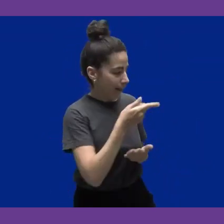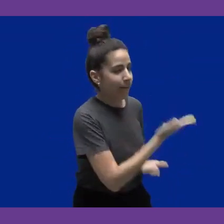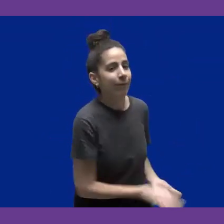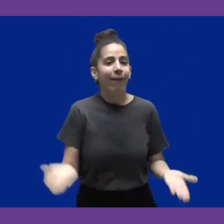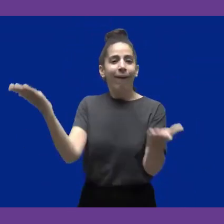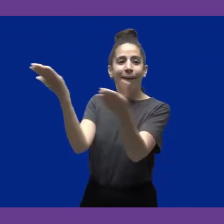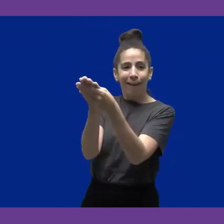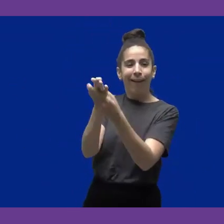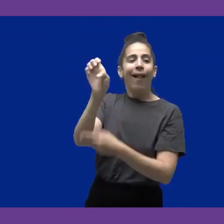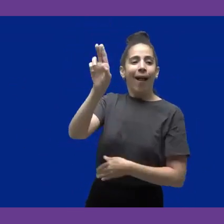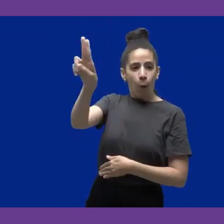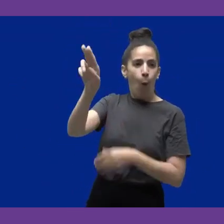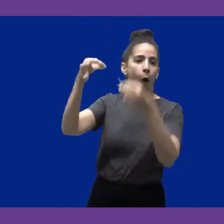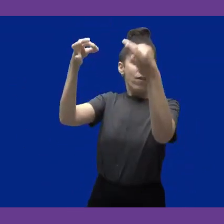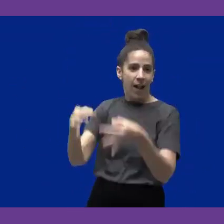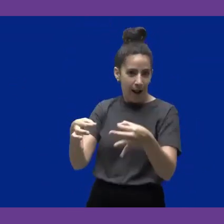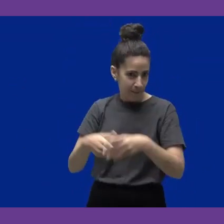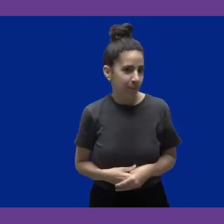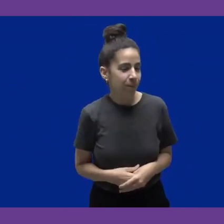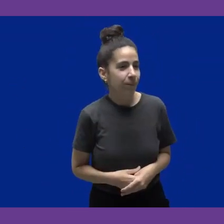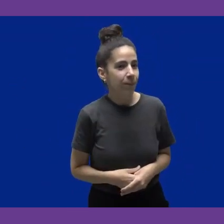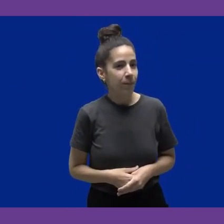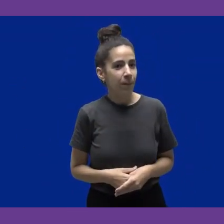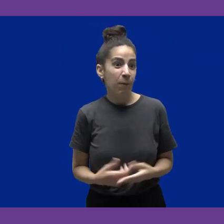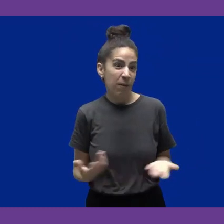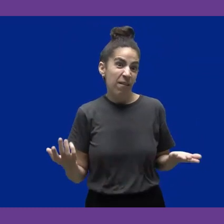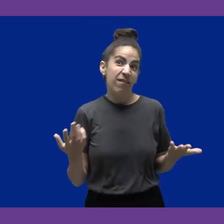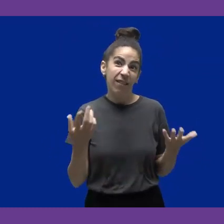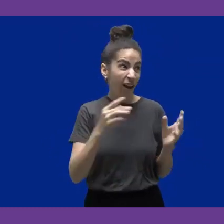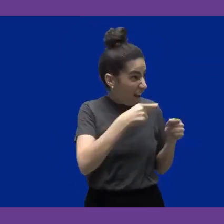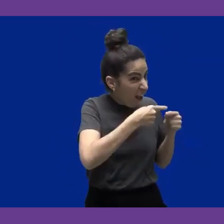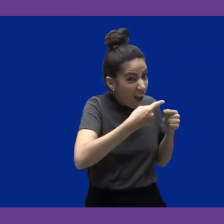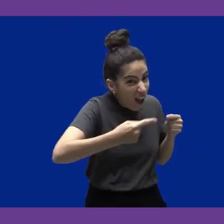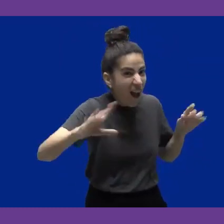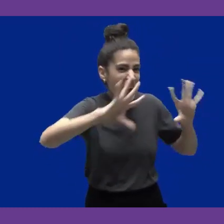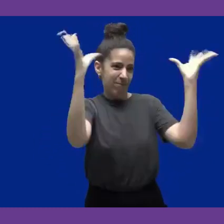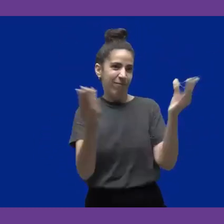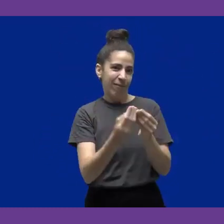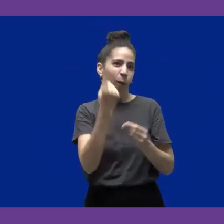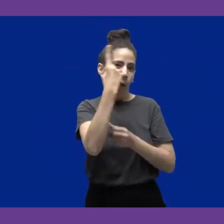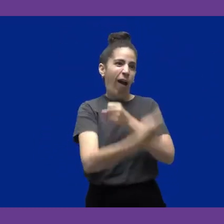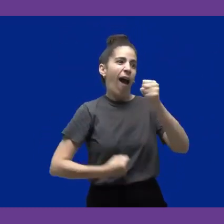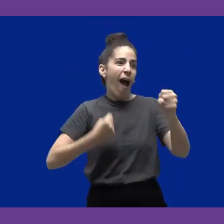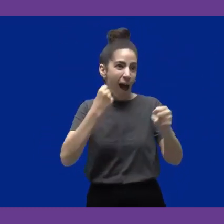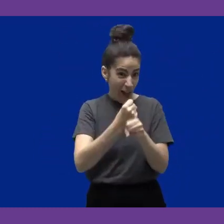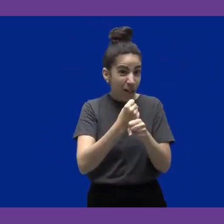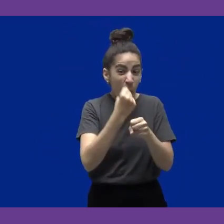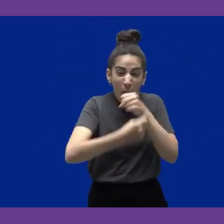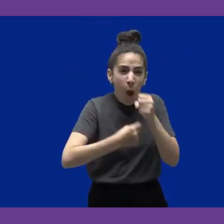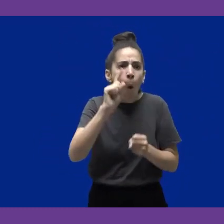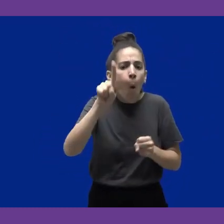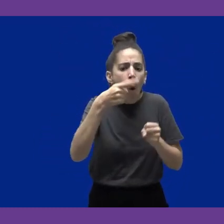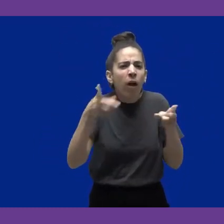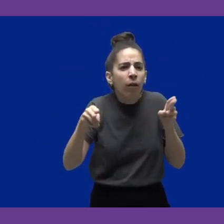allocated for drafting of an EN is dedicated to the vote, and it's a very important part of the process because it's when